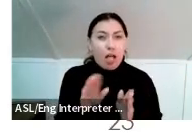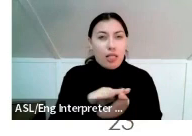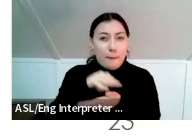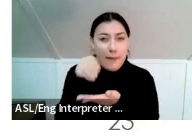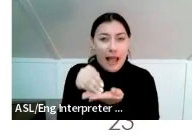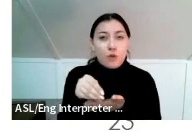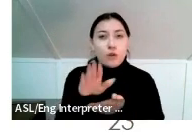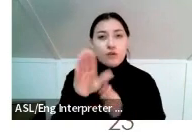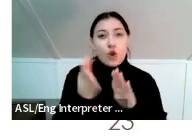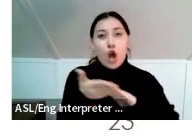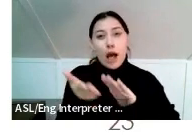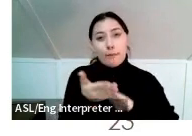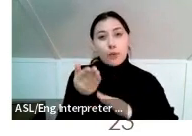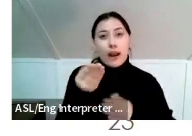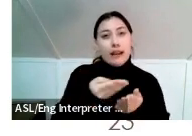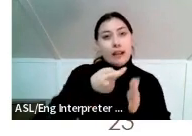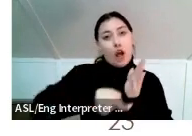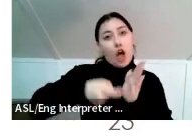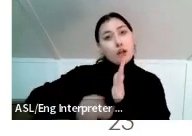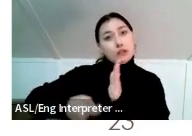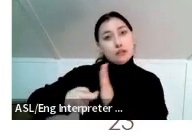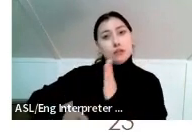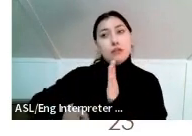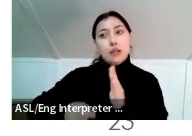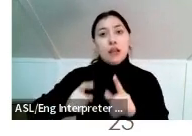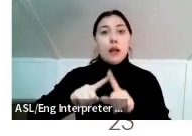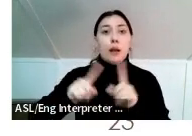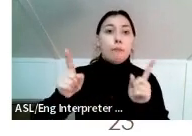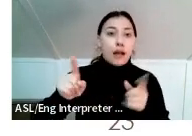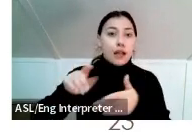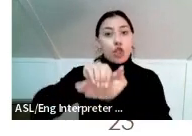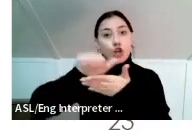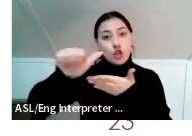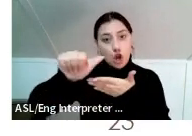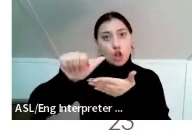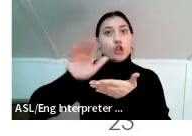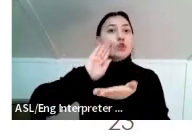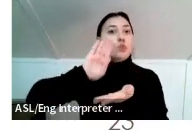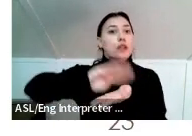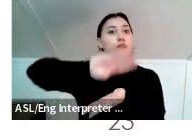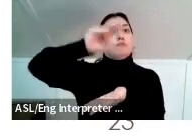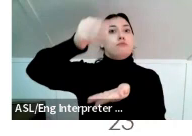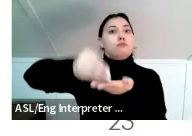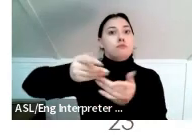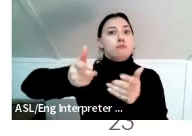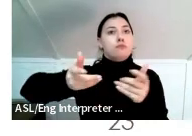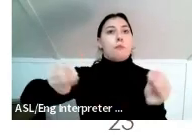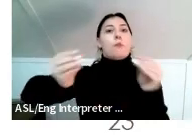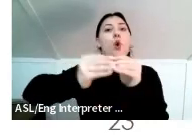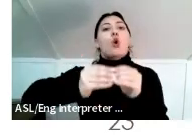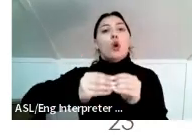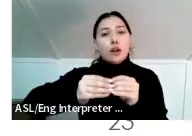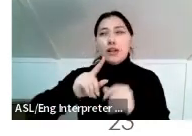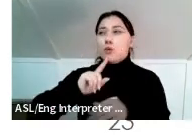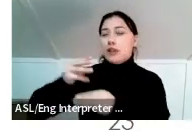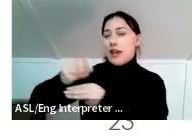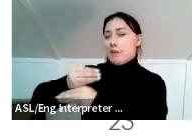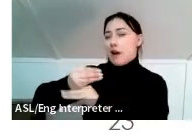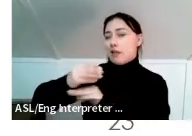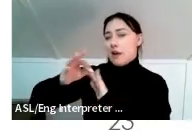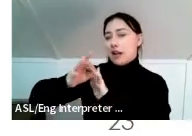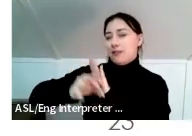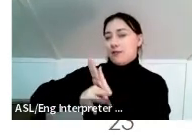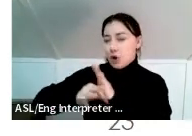operating expenses, but the dollars themselves will be larger. And this, like I said, is a mathematical formula that